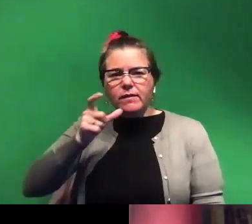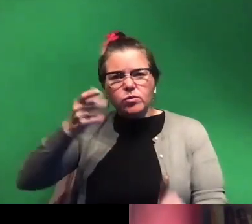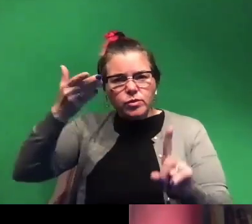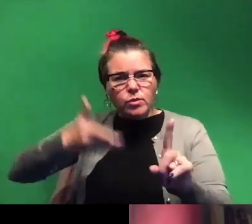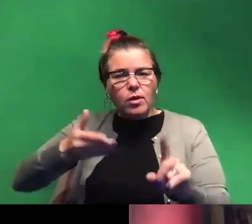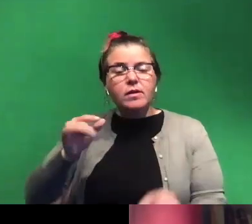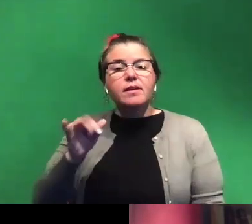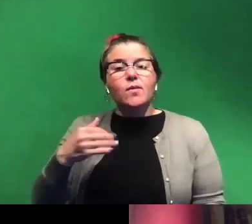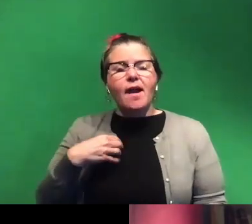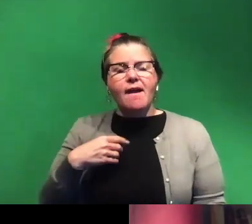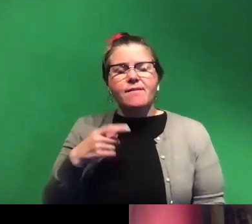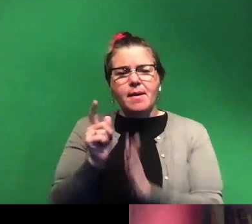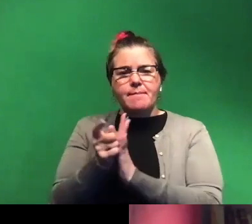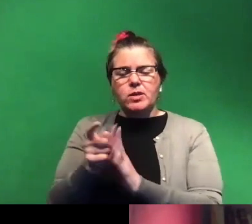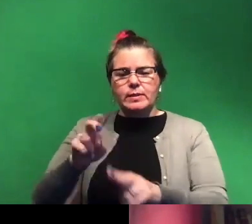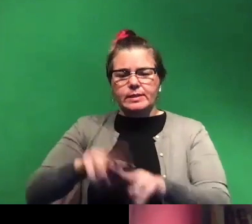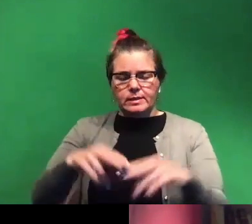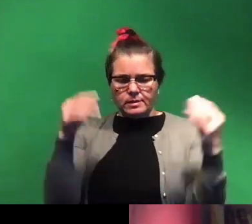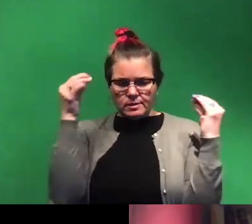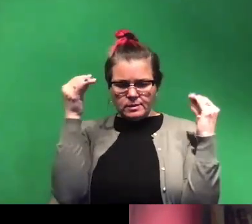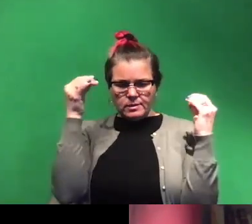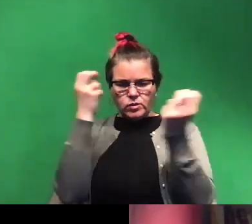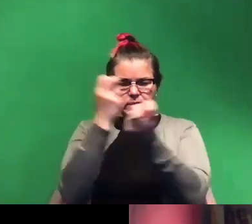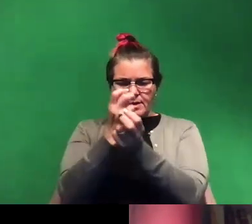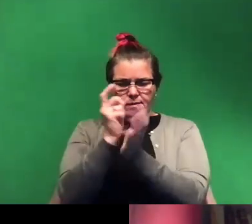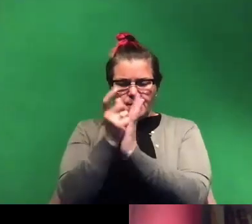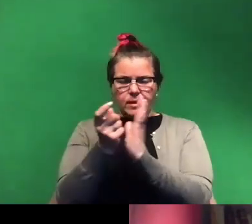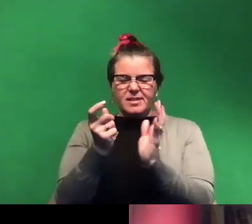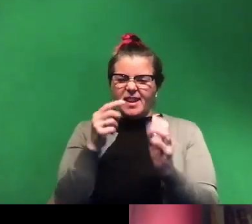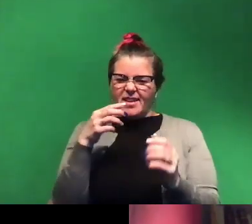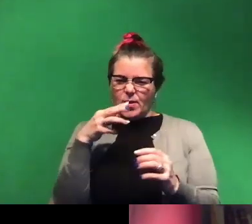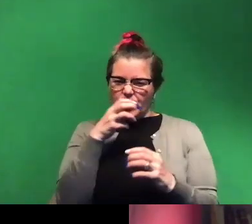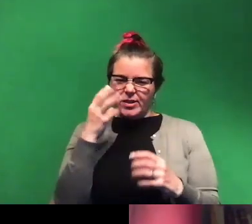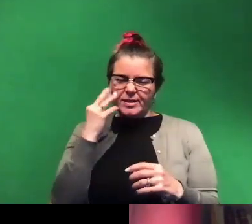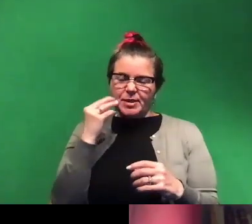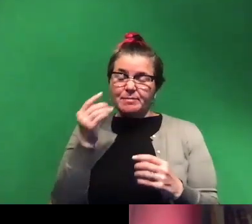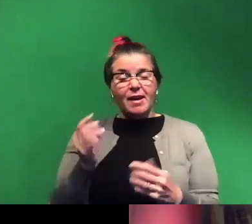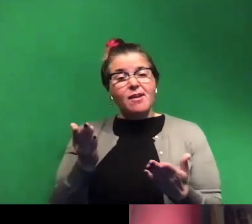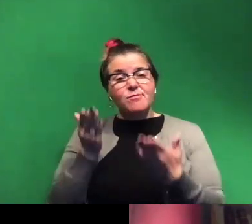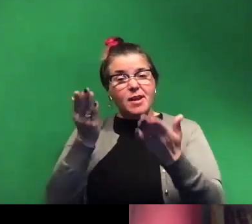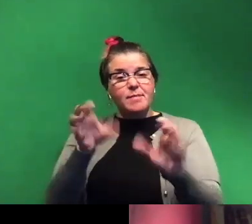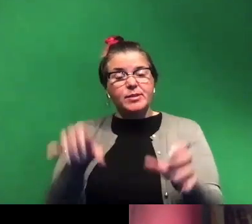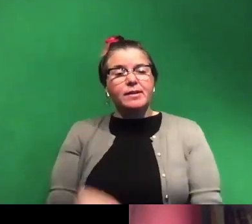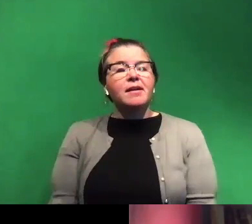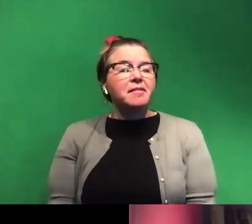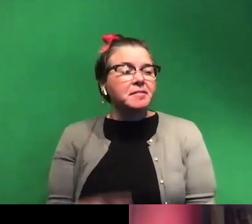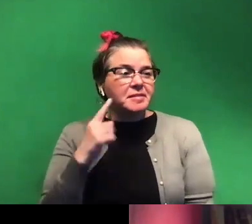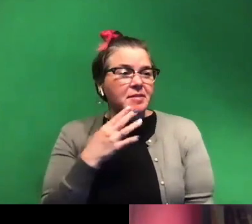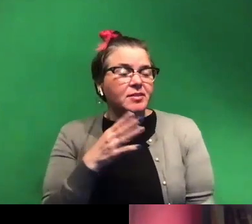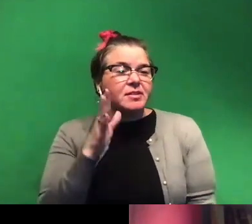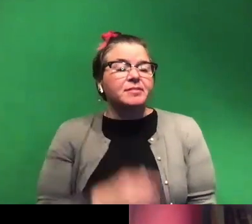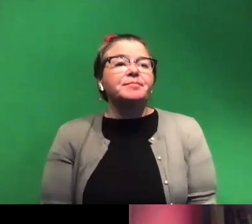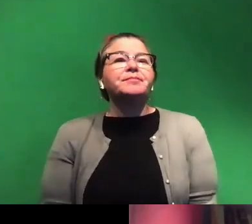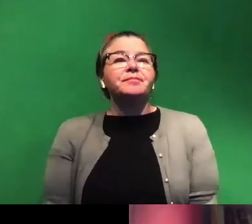if you have a minute at some point to sit and think about your skeleton for a minute, it's kind of a weird experience, but I really recommend it. Sounds good. That's awesome.